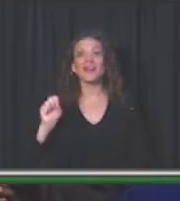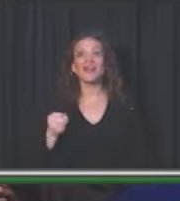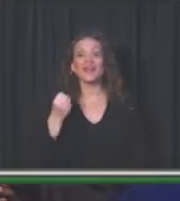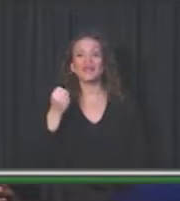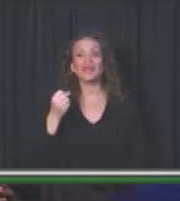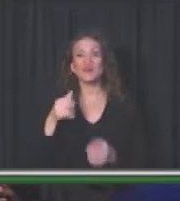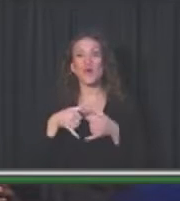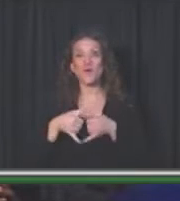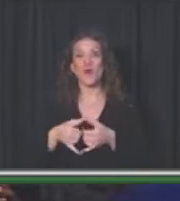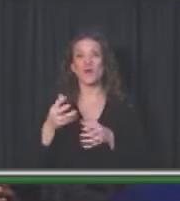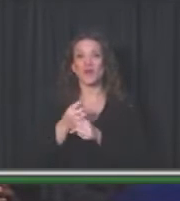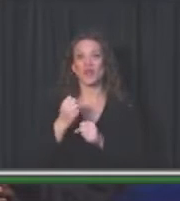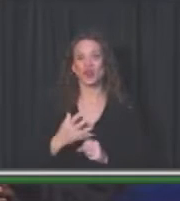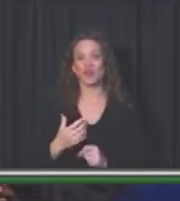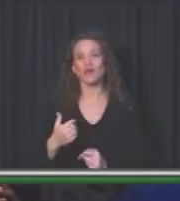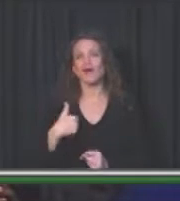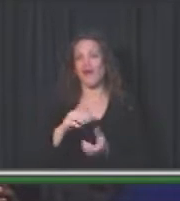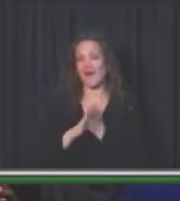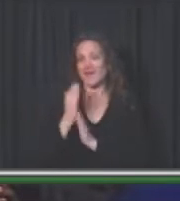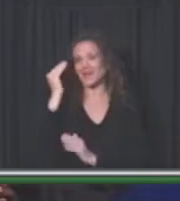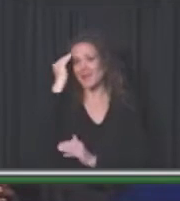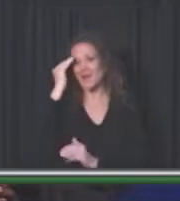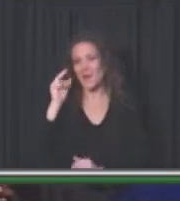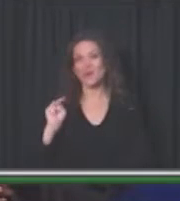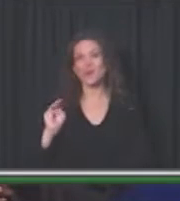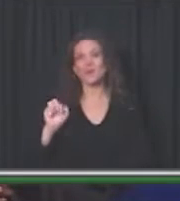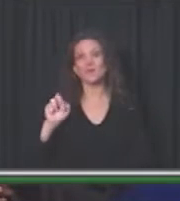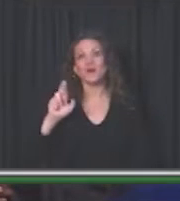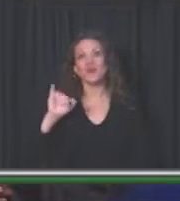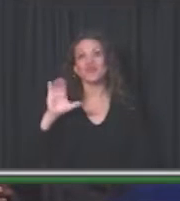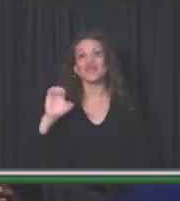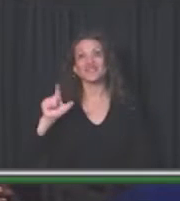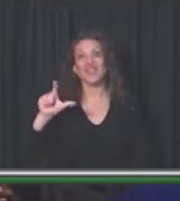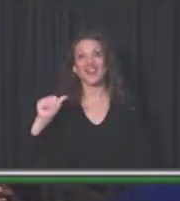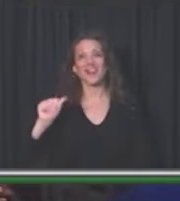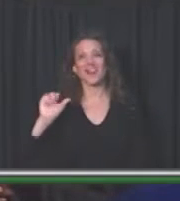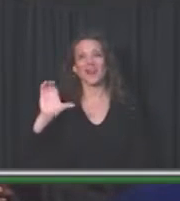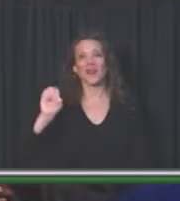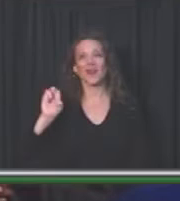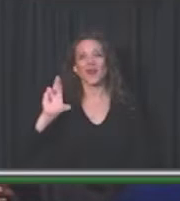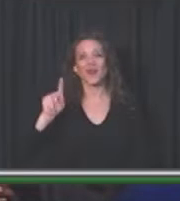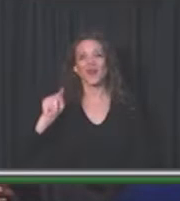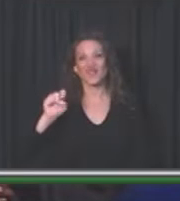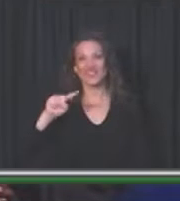know her. Maricela Cortez.